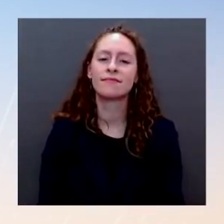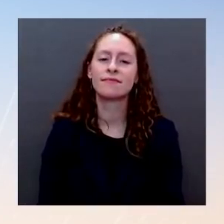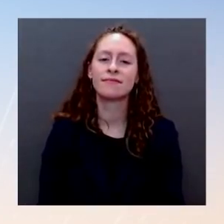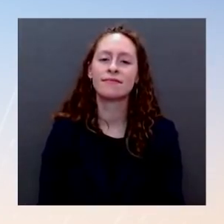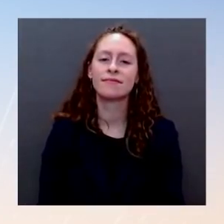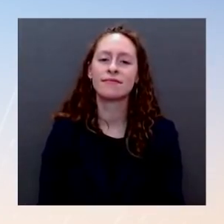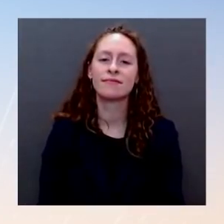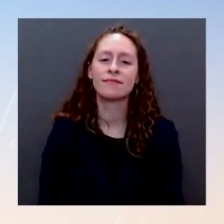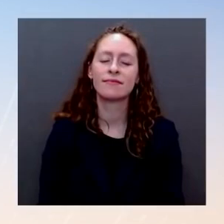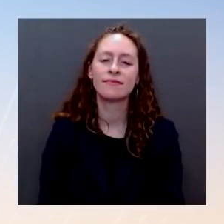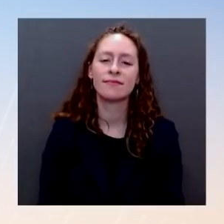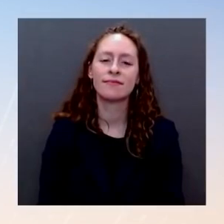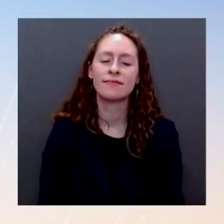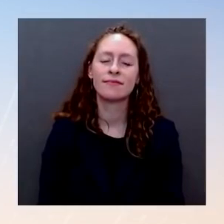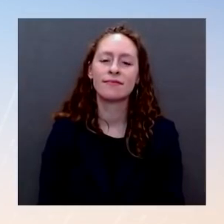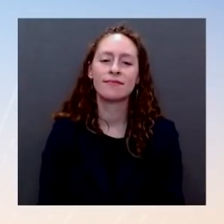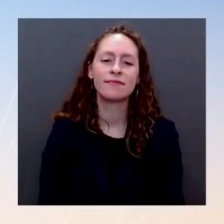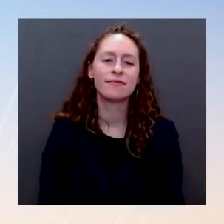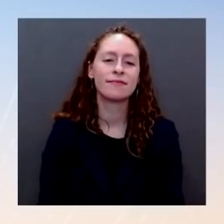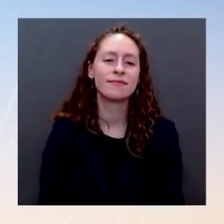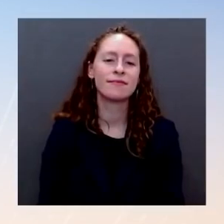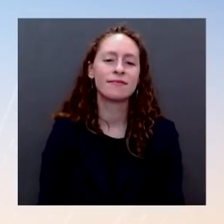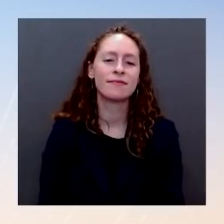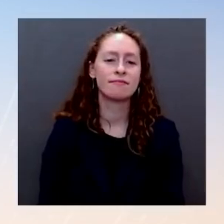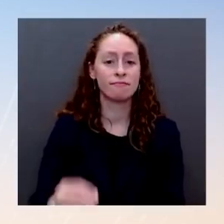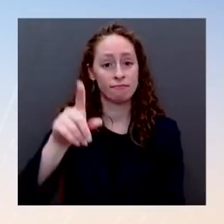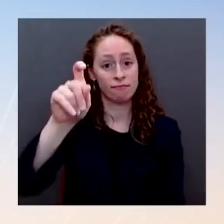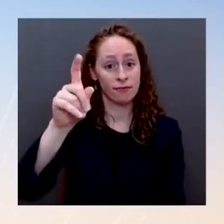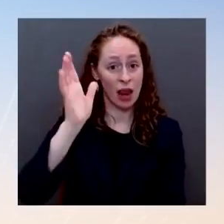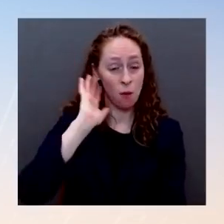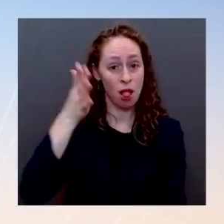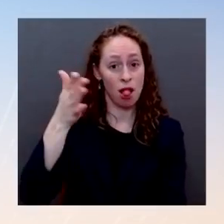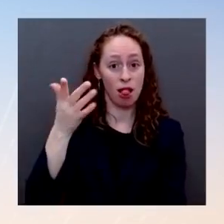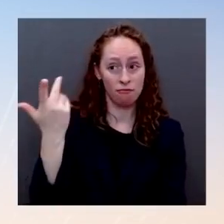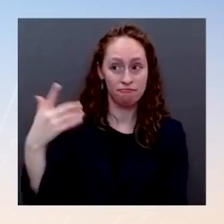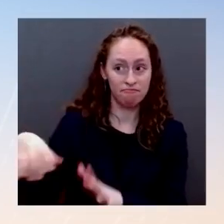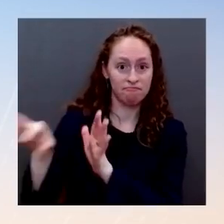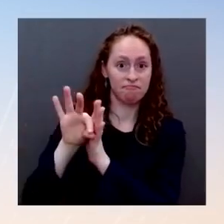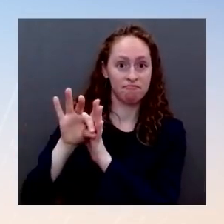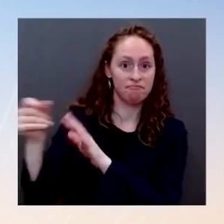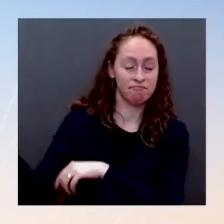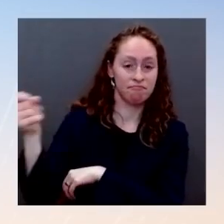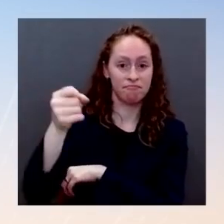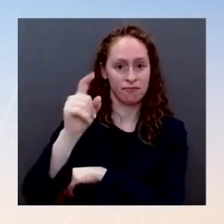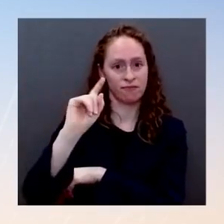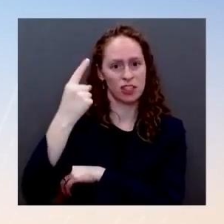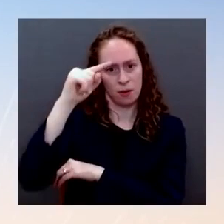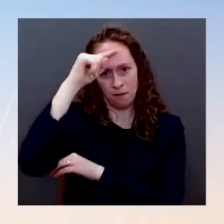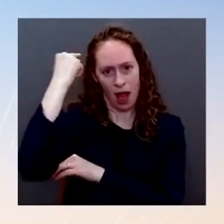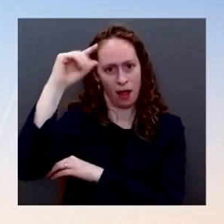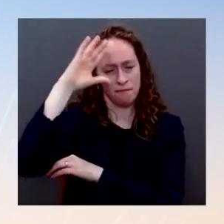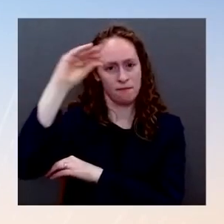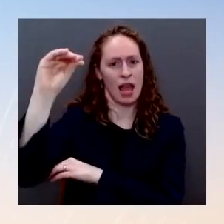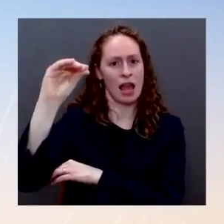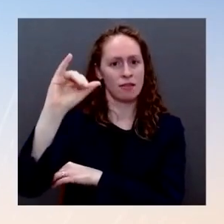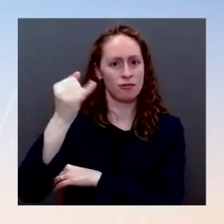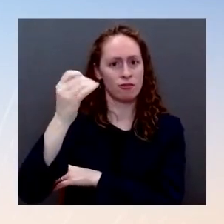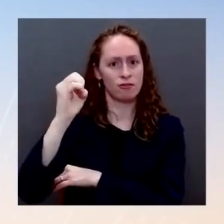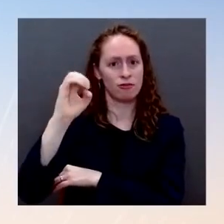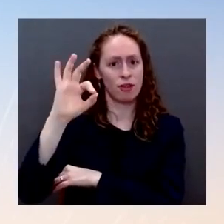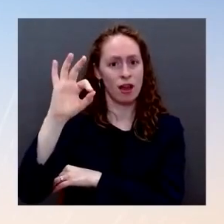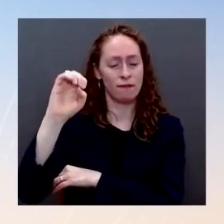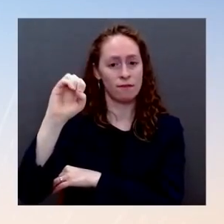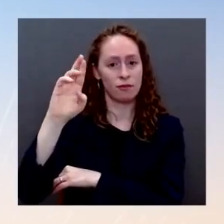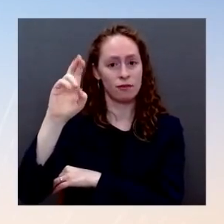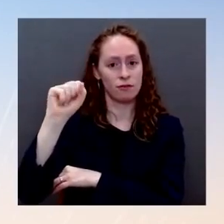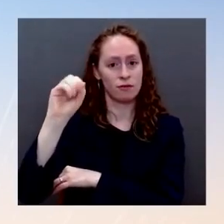history. Can you comment on Mr. Jefferson's candidacy, or whether, or what role equity will be playing in the president's determinations for